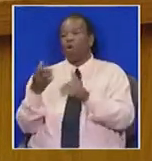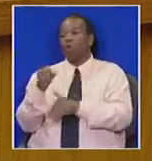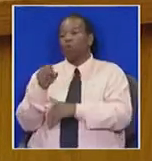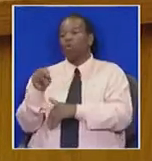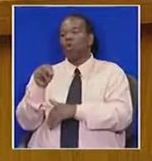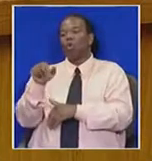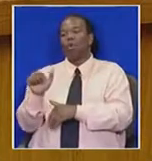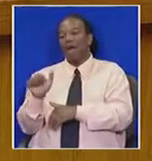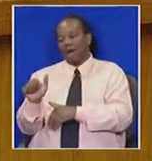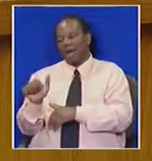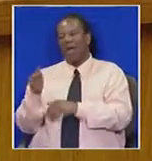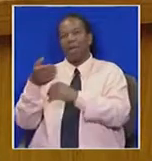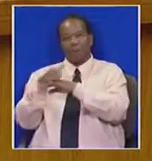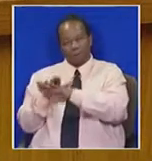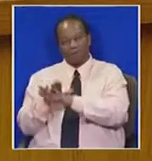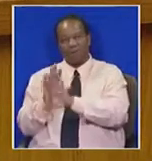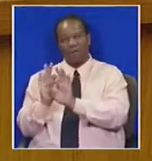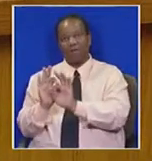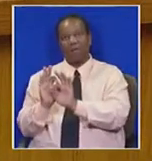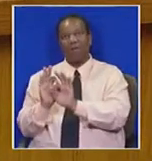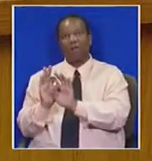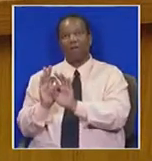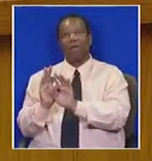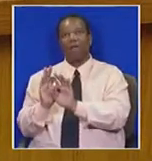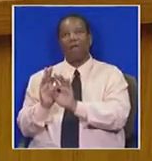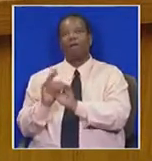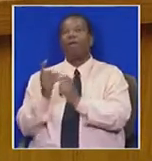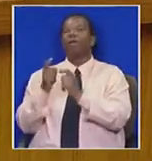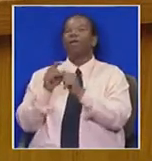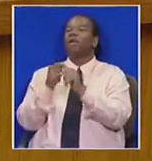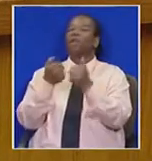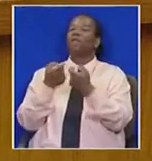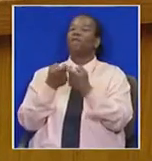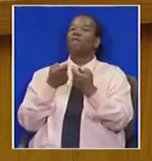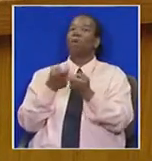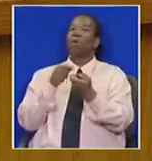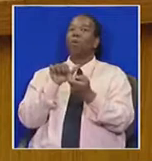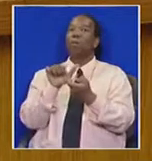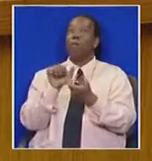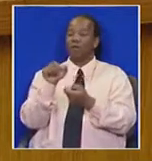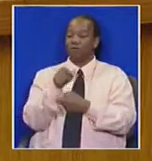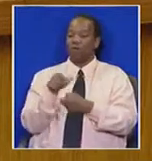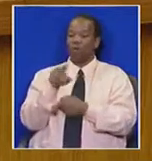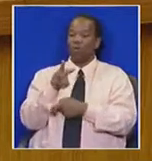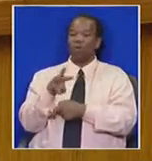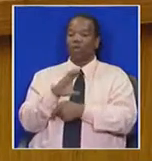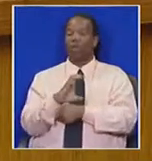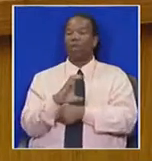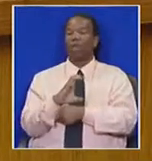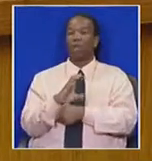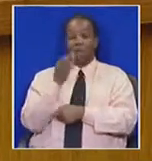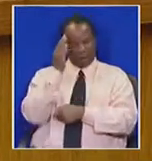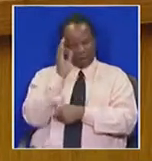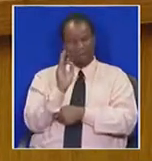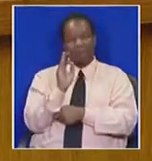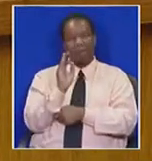policy directives, Mr. President, is likely to come from the elected government of the Western Cape. As a